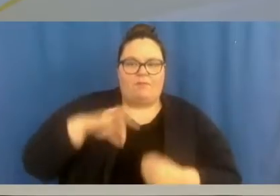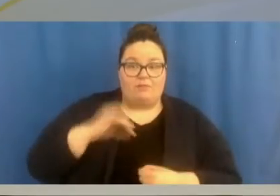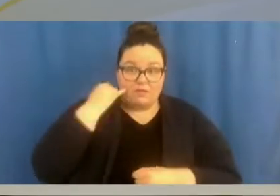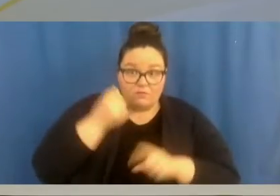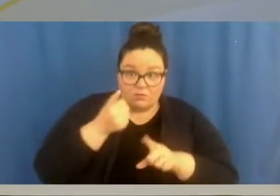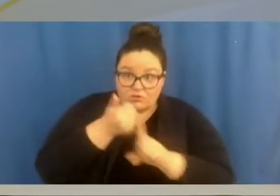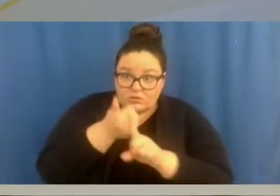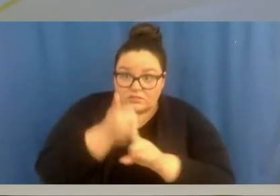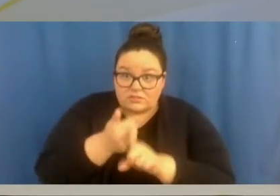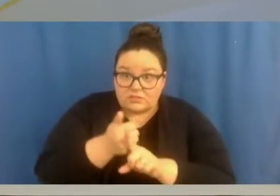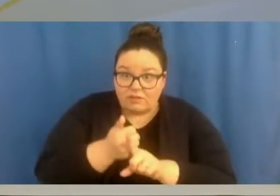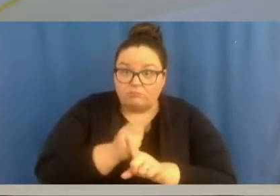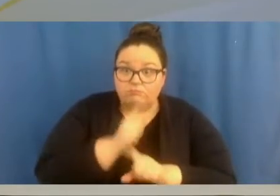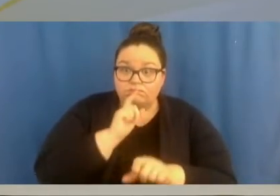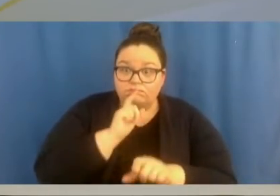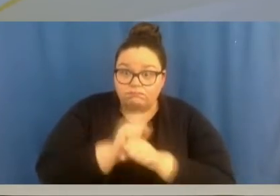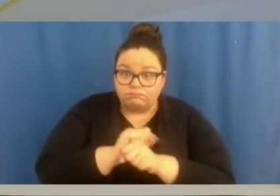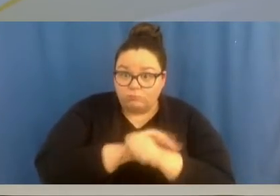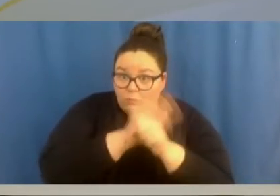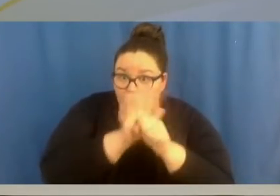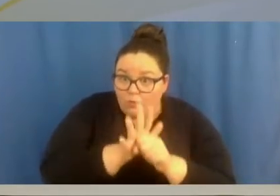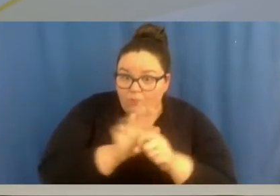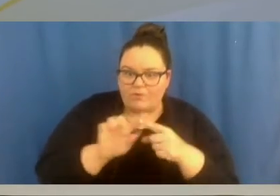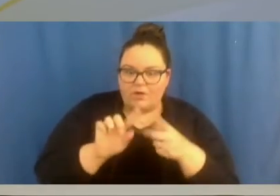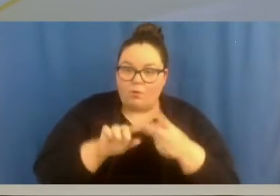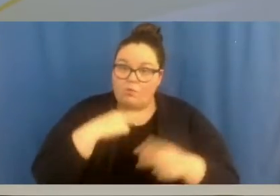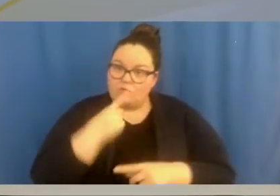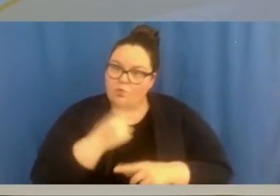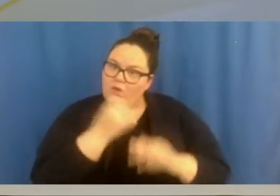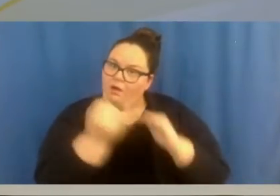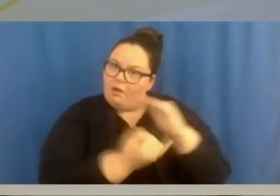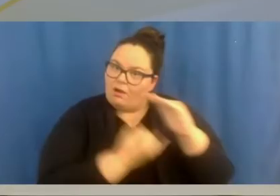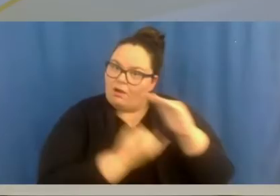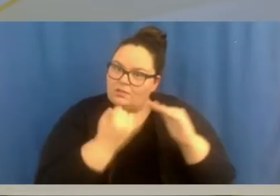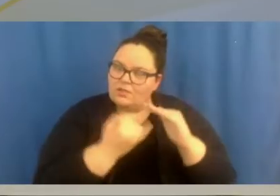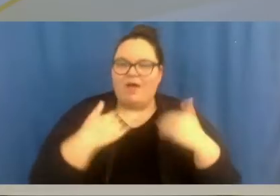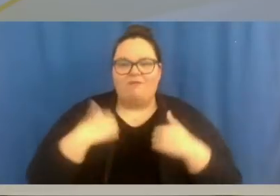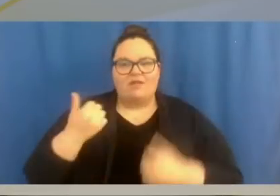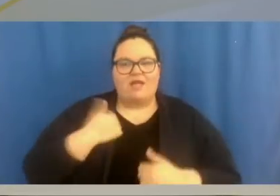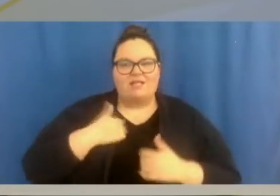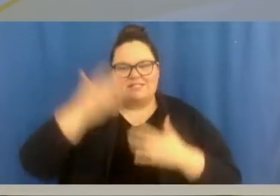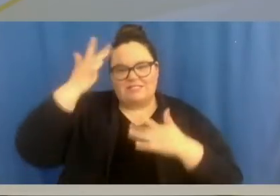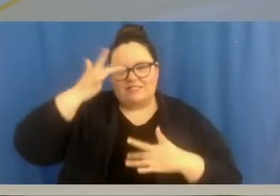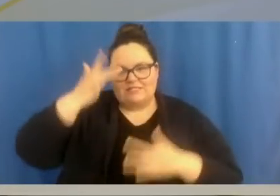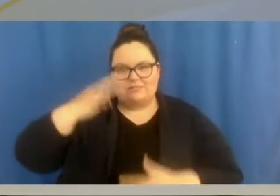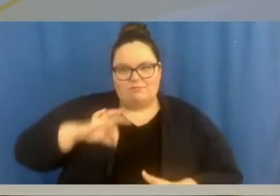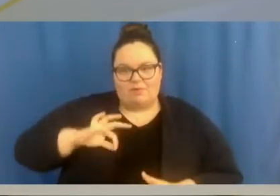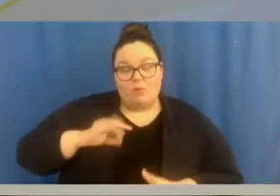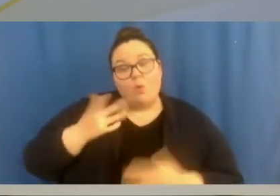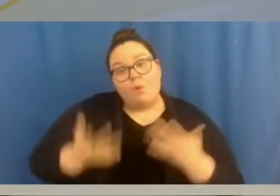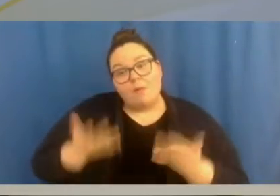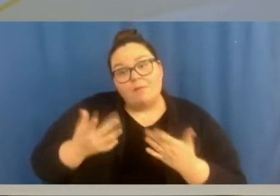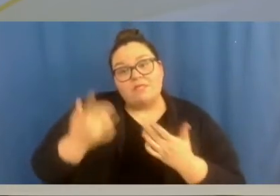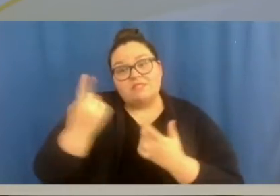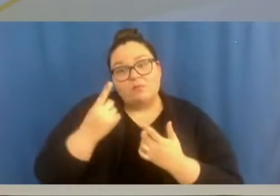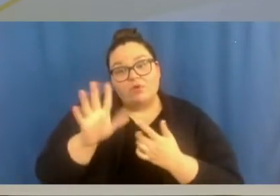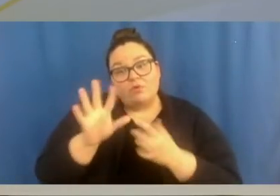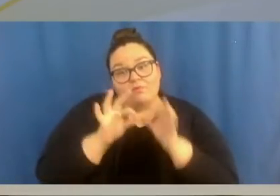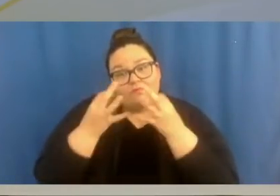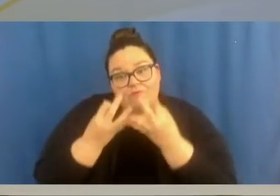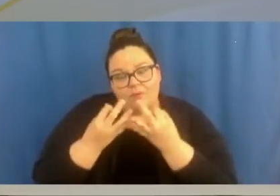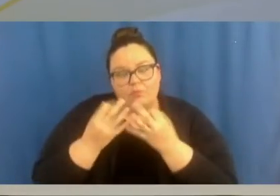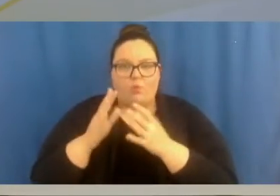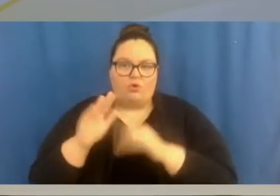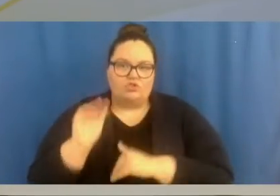been told to self-isolate, there's the Canada Recovery Sickness Benefit. Or if you're caring for a family member or child under 12